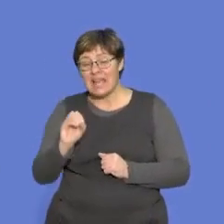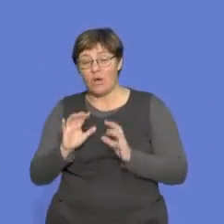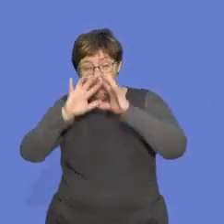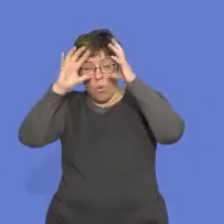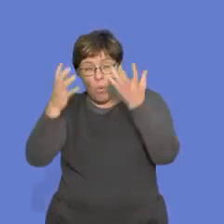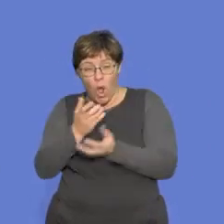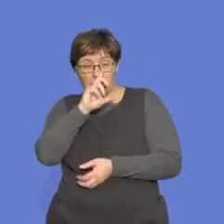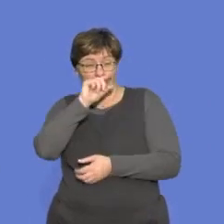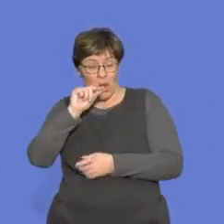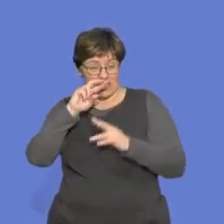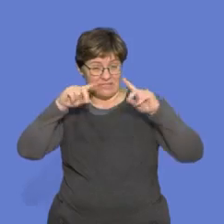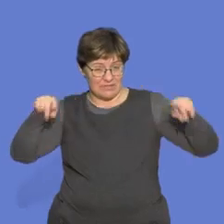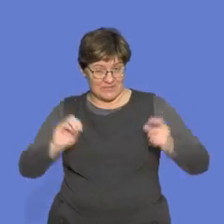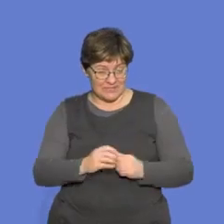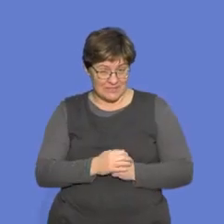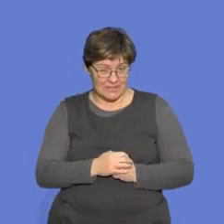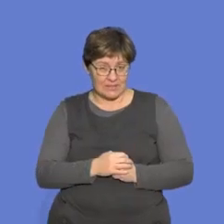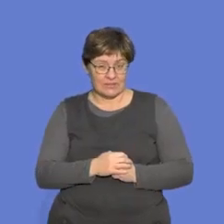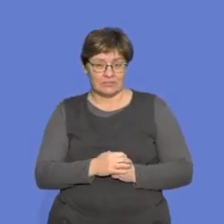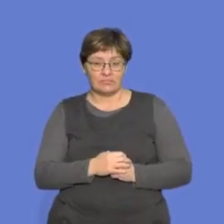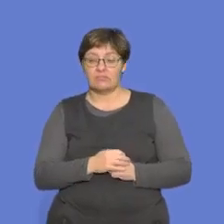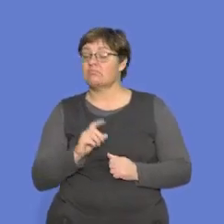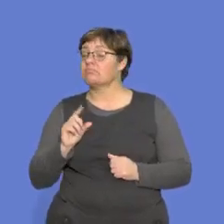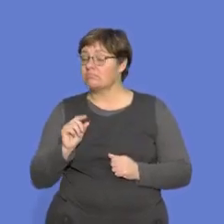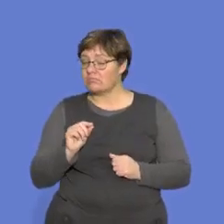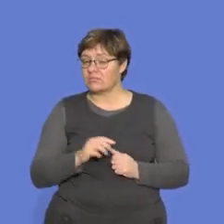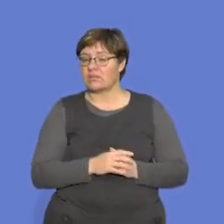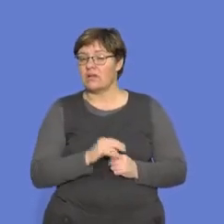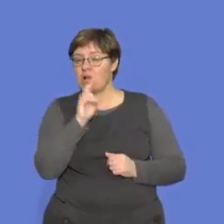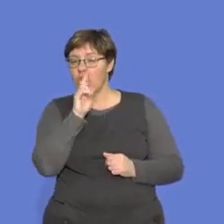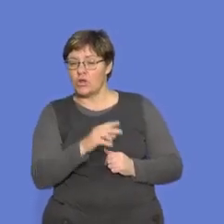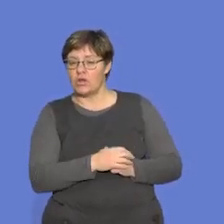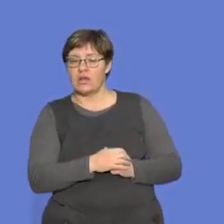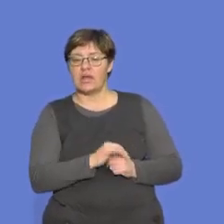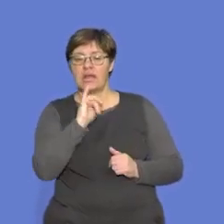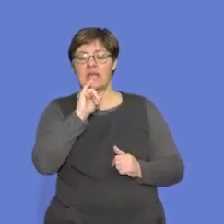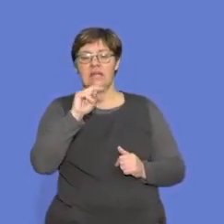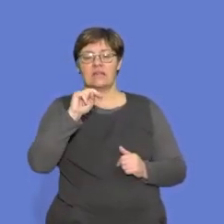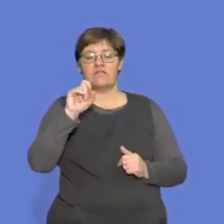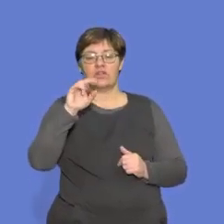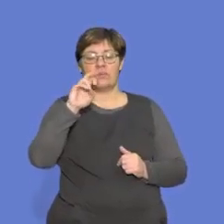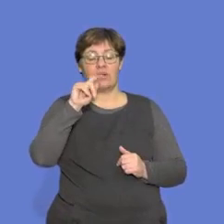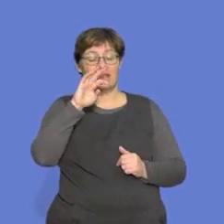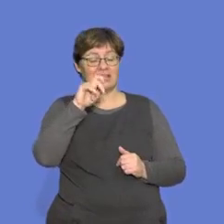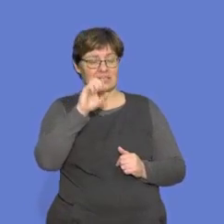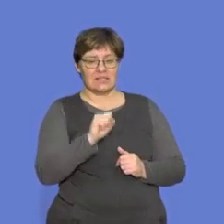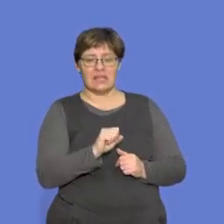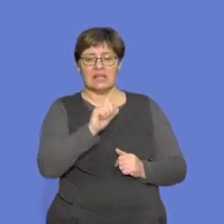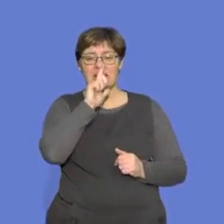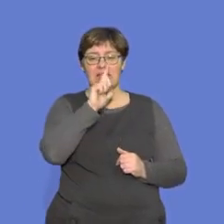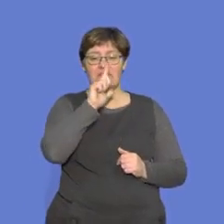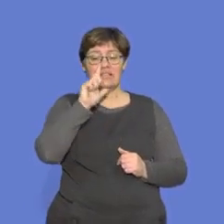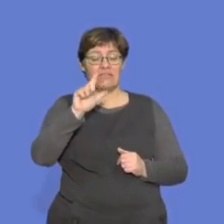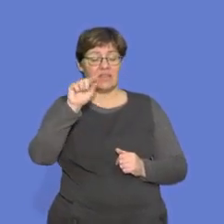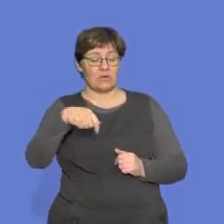Earth. What is interesting is if we look at invertebrates, we have 77,500 different species of